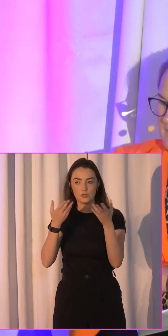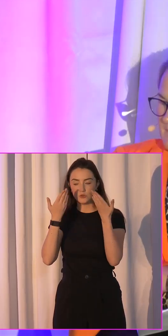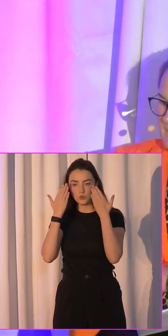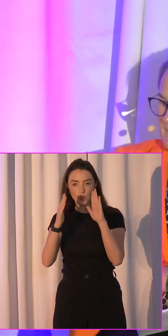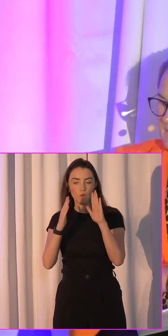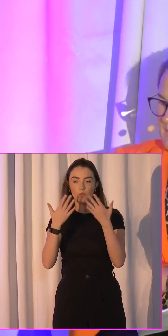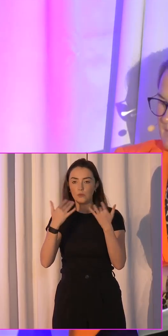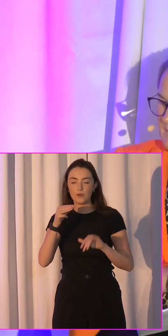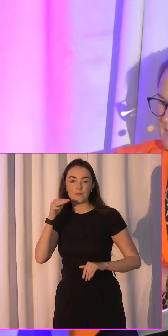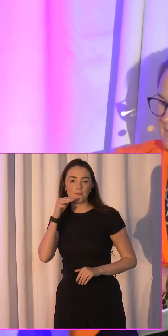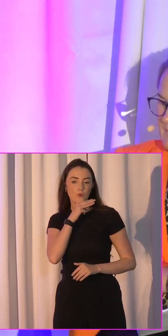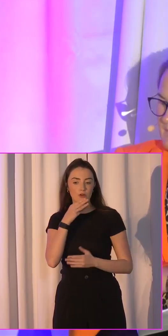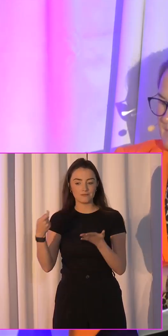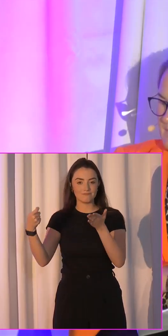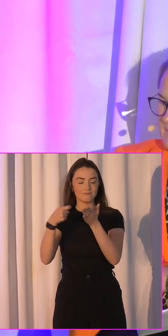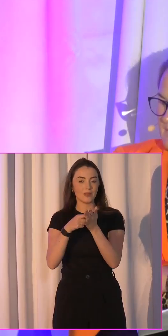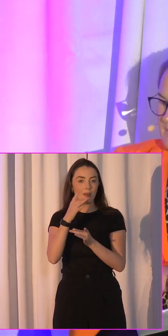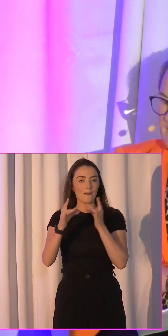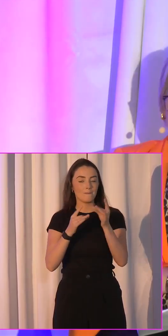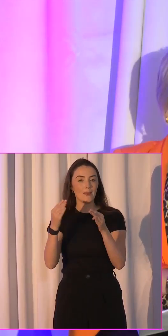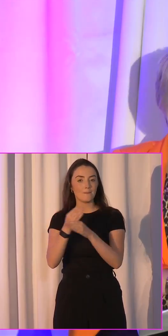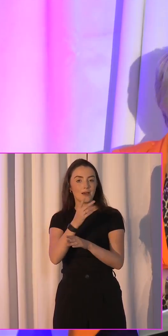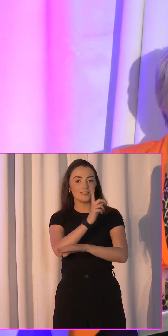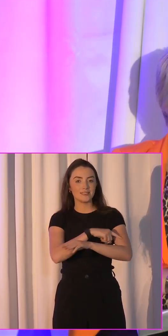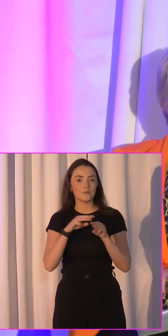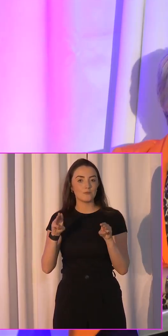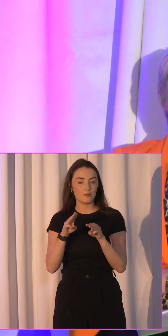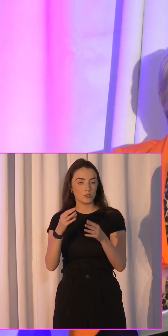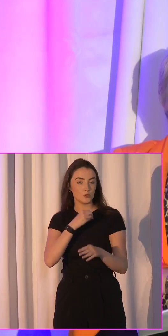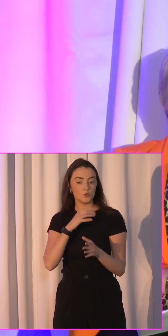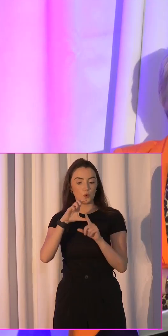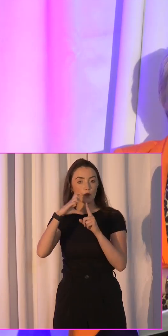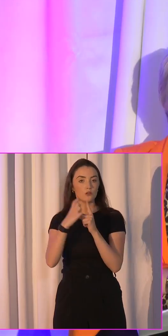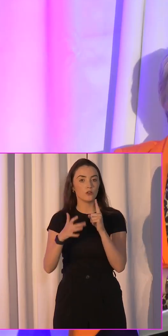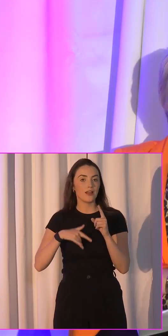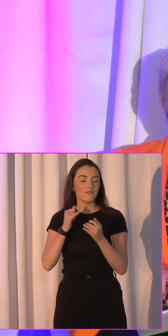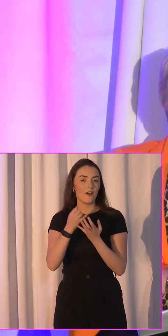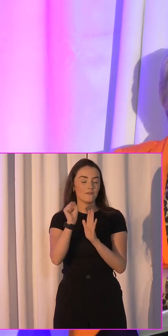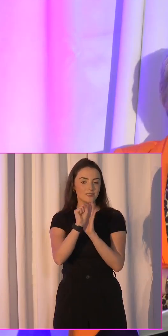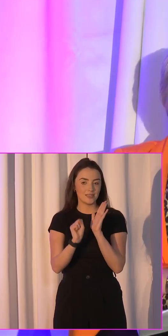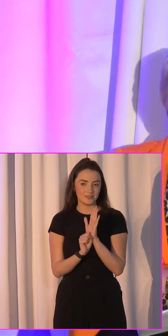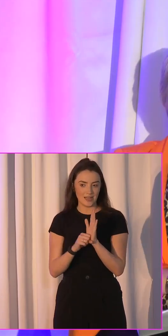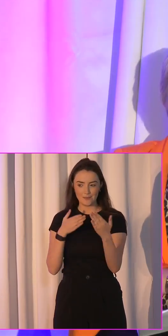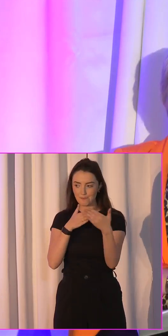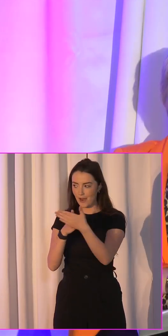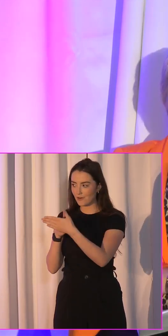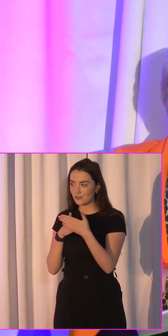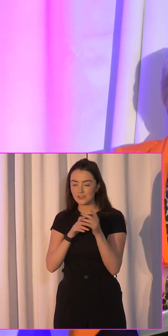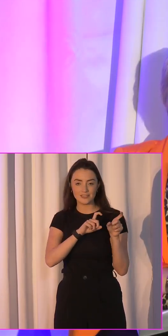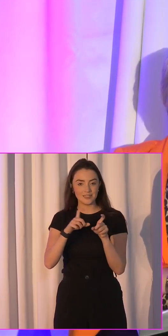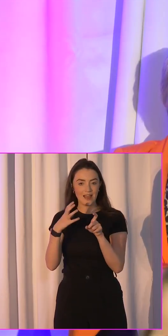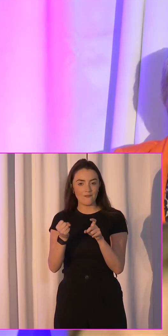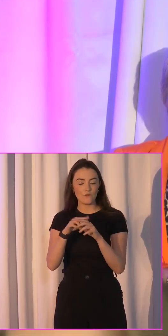the significant contributions made by disabled people to the cultural life of the state and the barriers that still exist to accessing